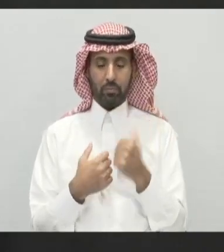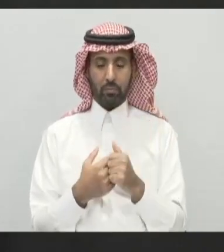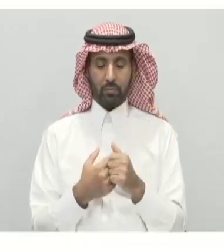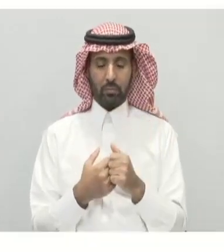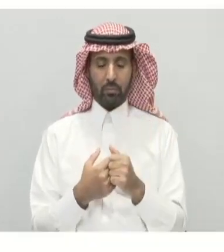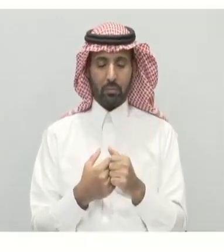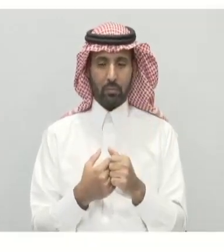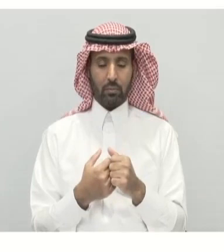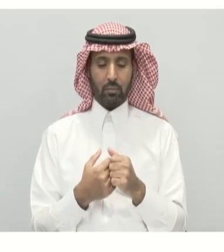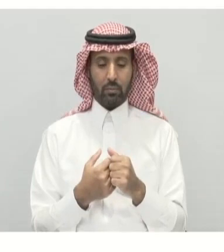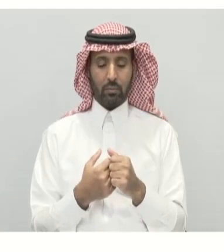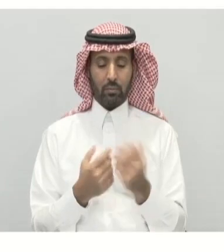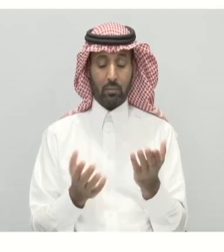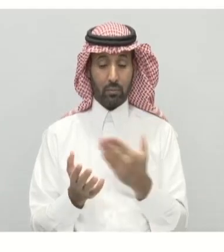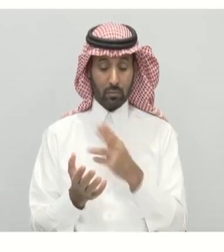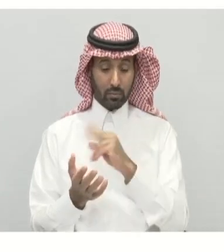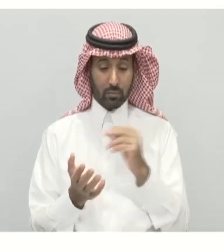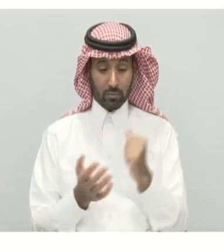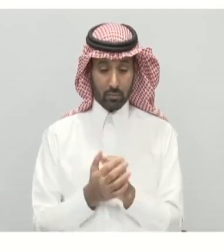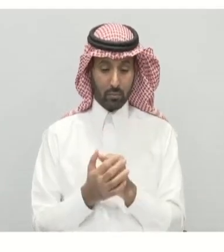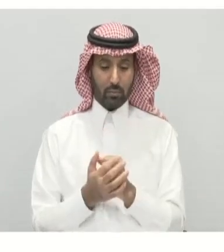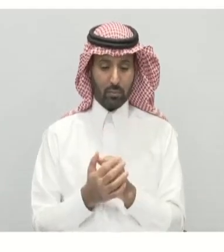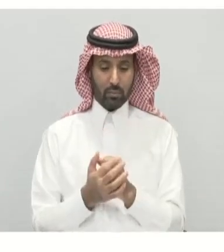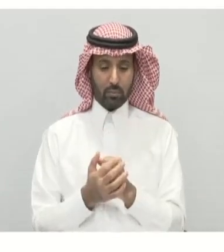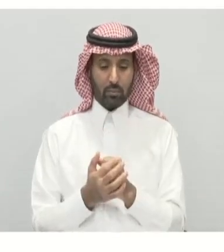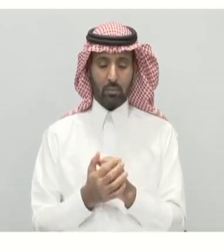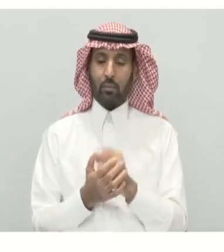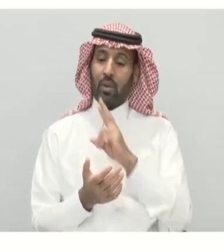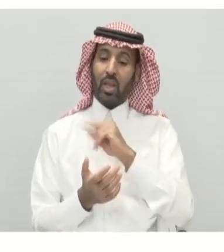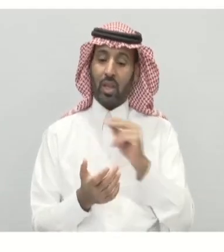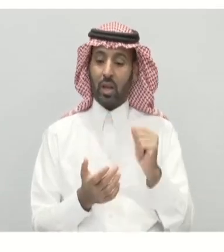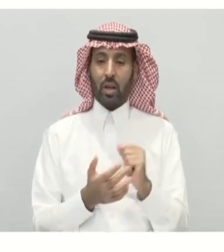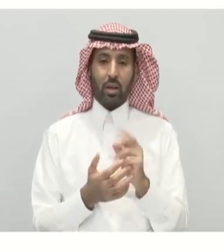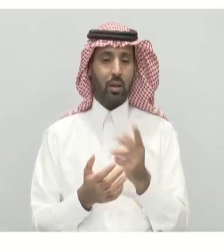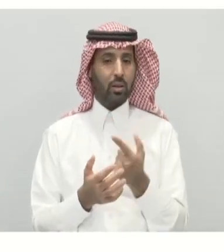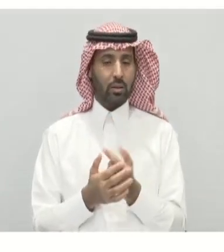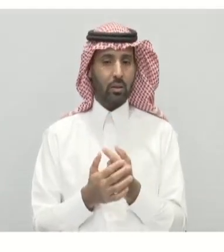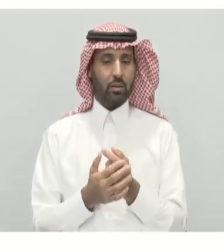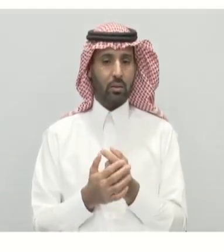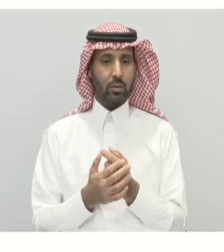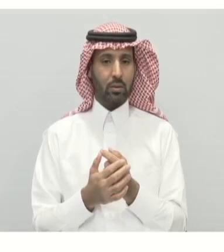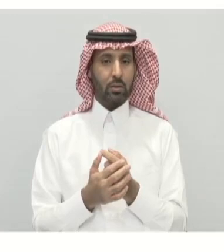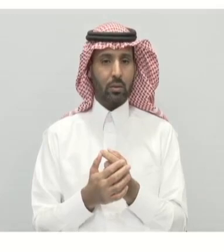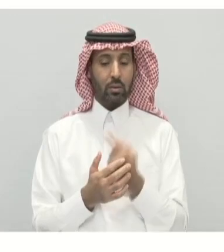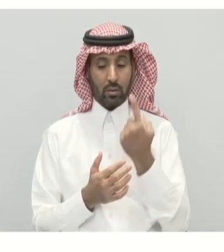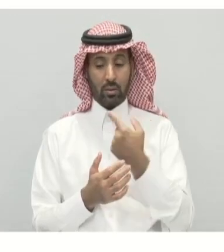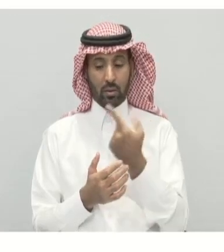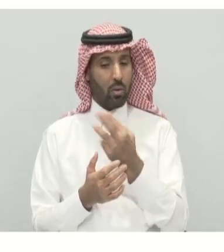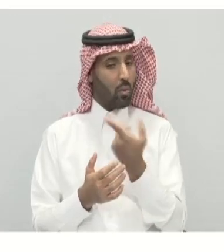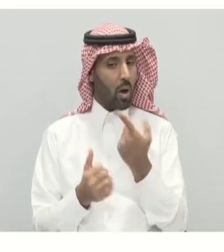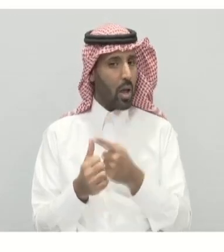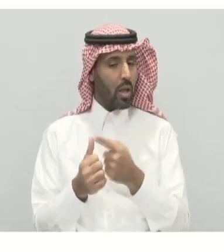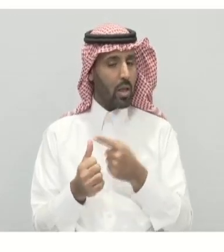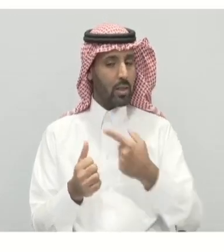So, and here we're having these two words, which is take and away. One of them is a noun and the other one